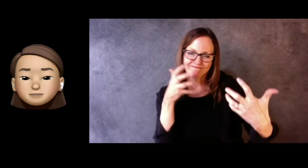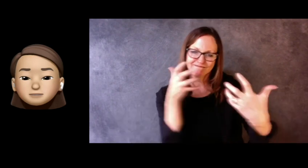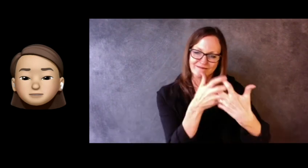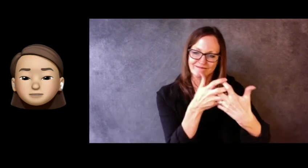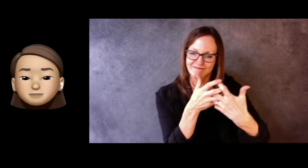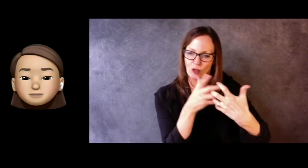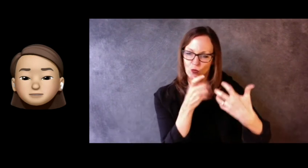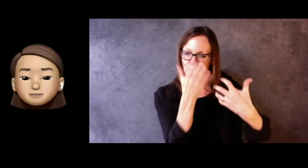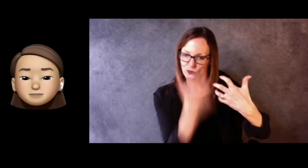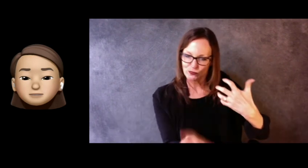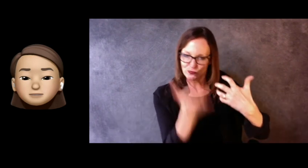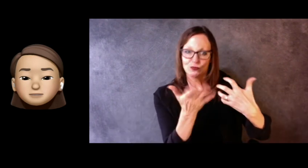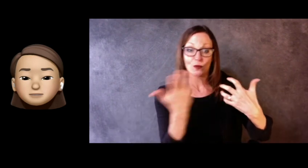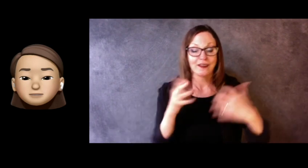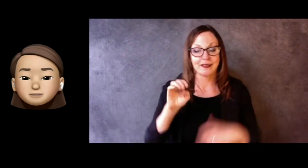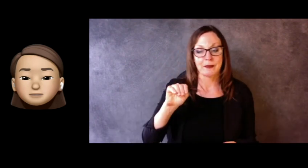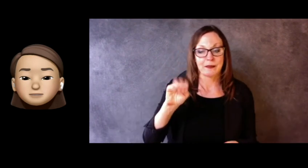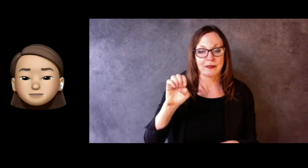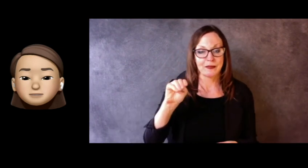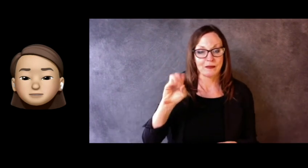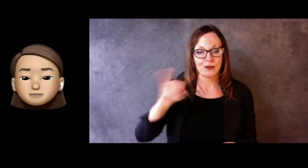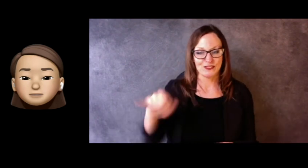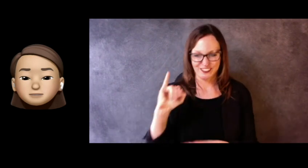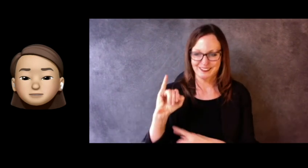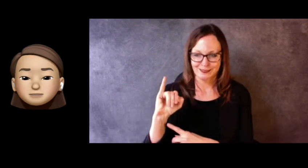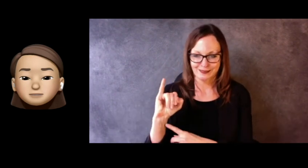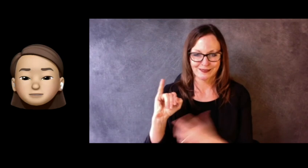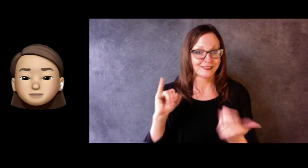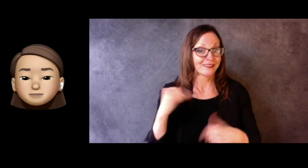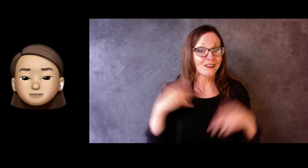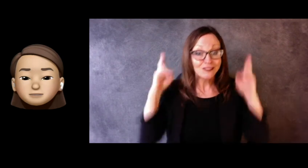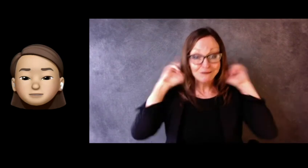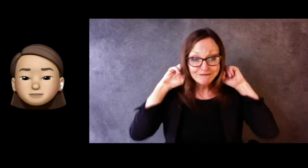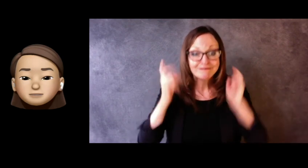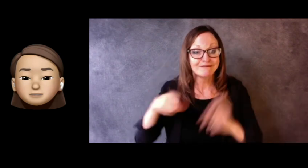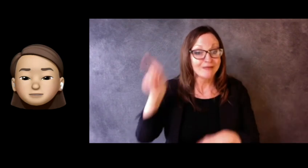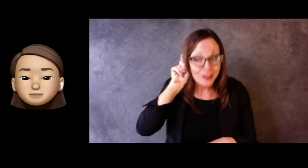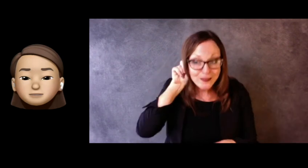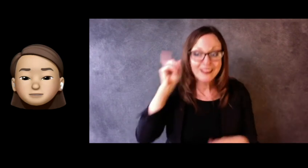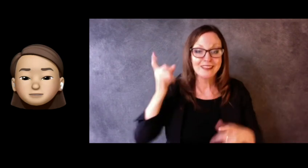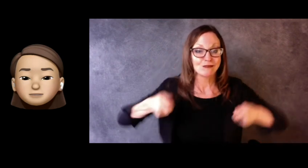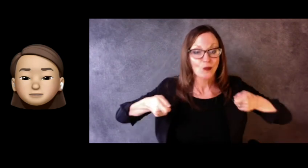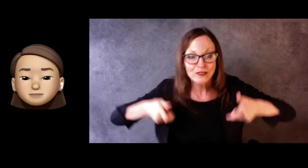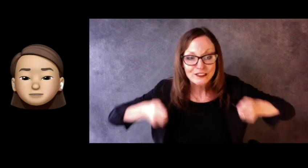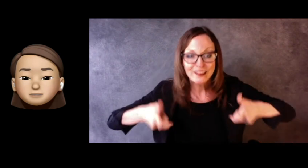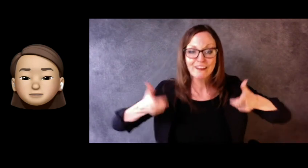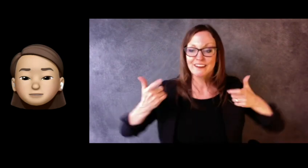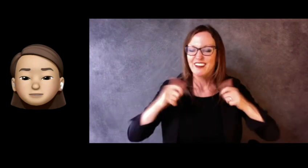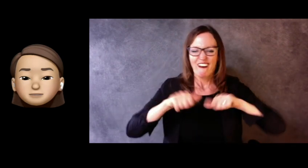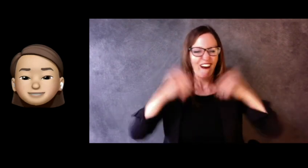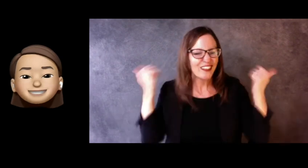may include things like hearing aids or sound processors, is important for acceptance and inclusion. So we've made them options